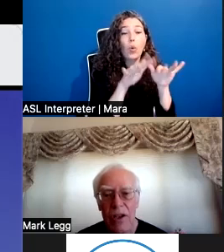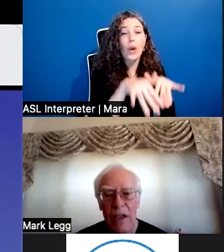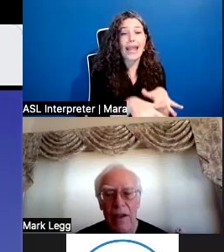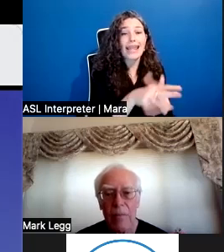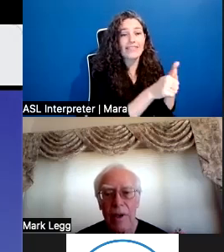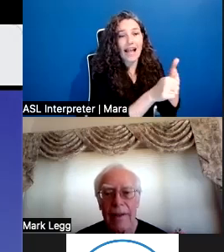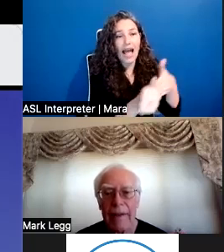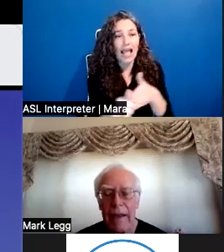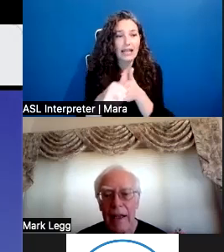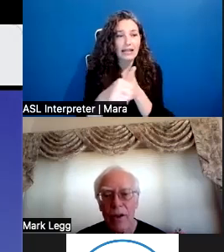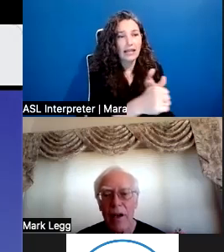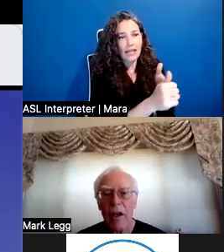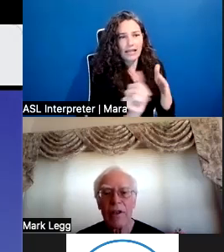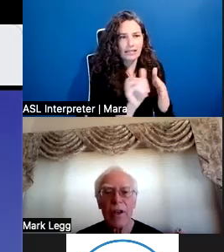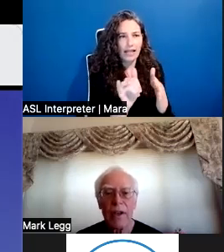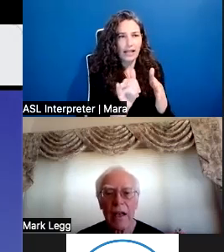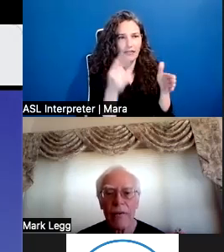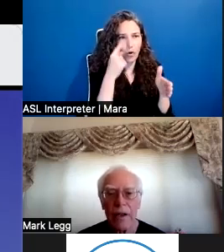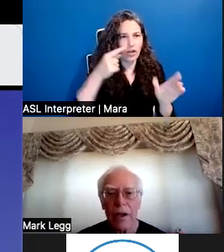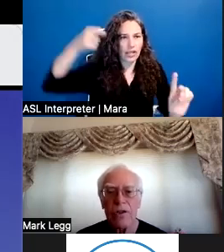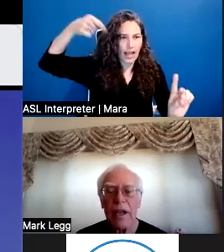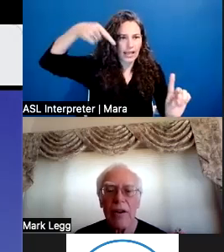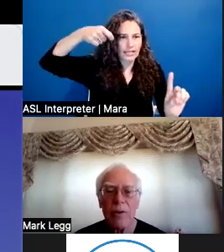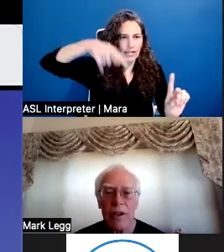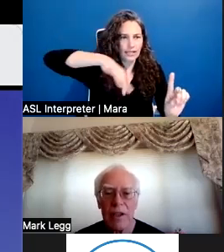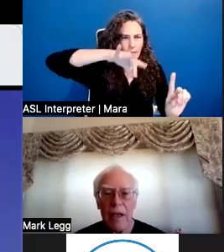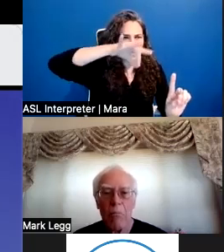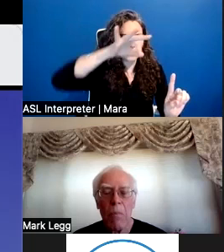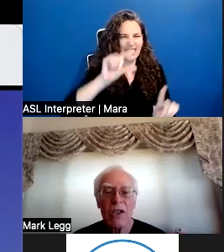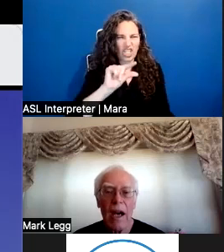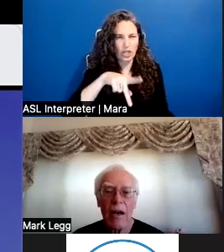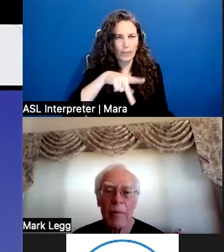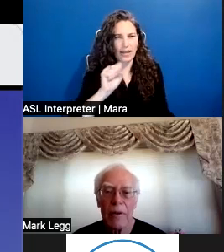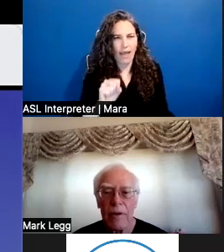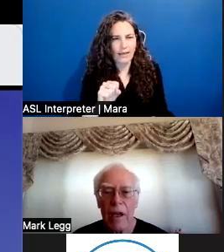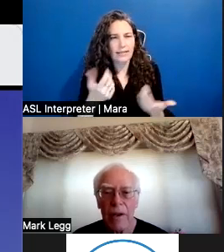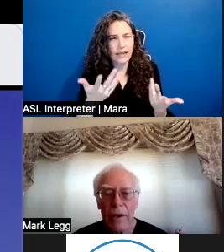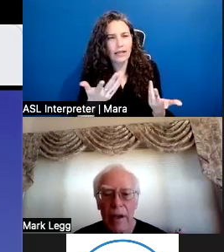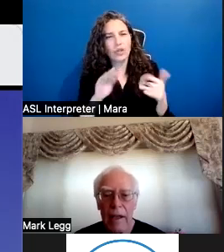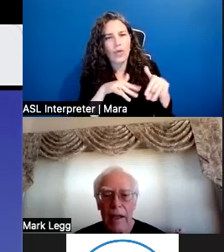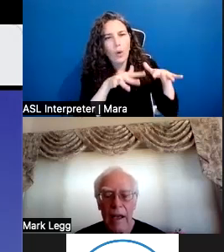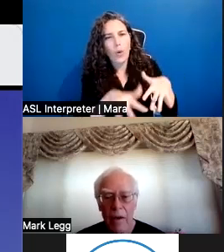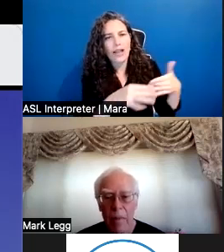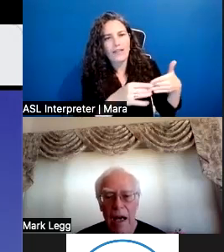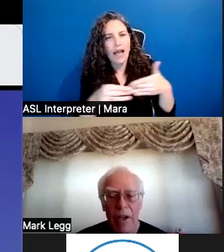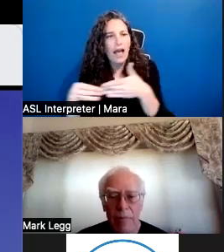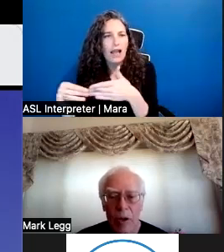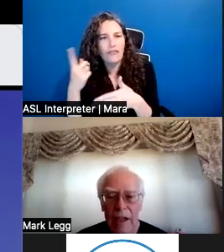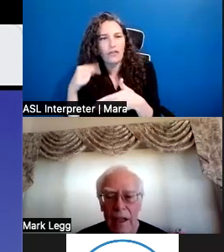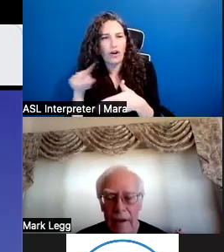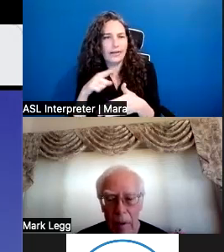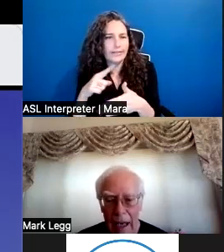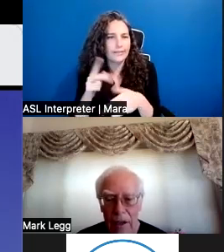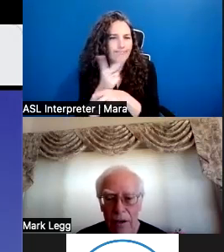the energy to different places. So there along the Southern California coast, you get areas where it's much higher amplitude than others. And then the bottom one is a